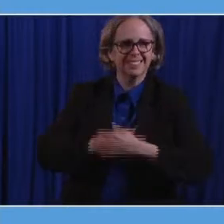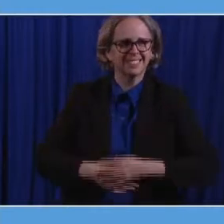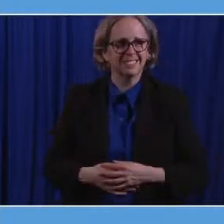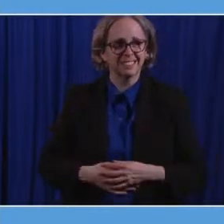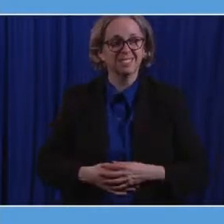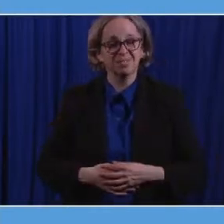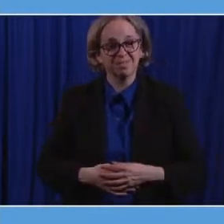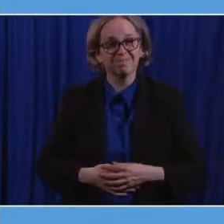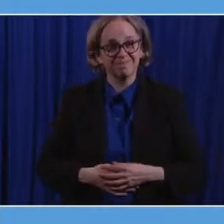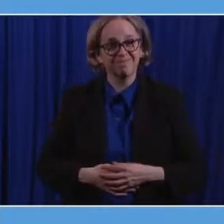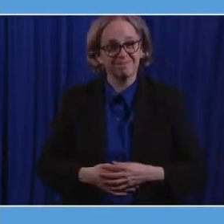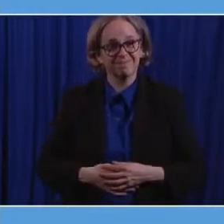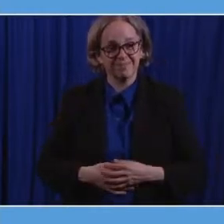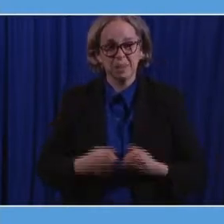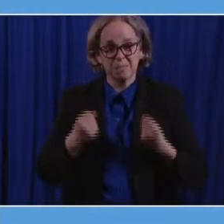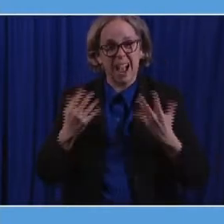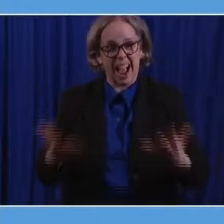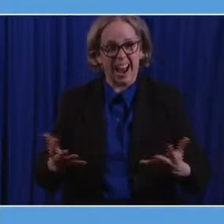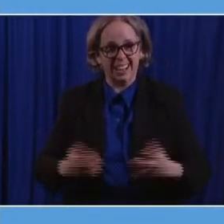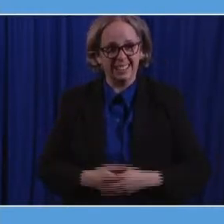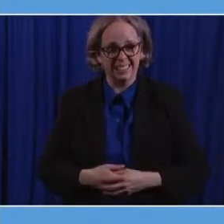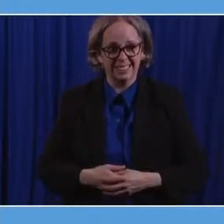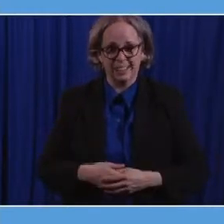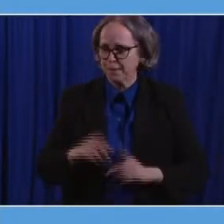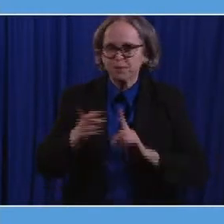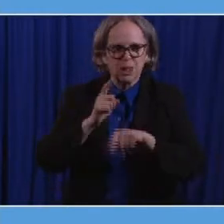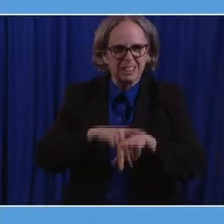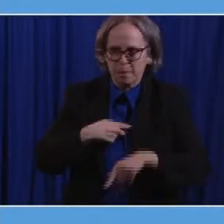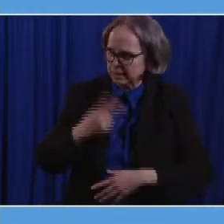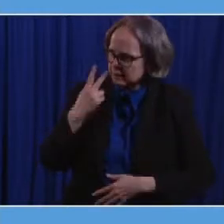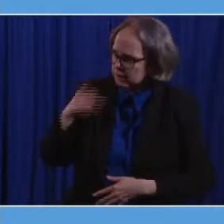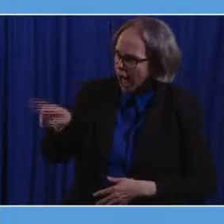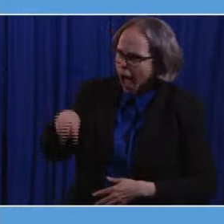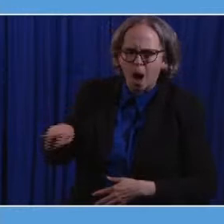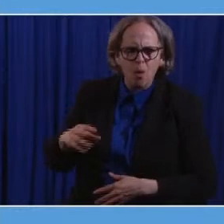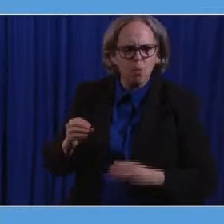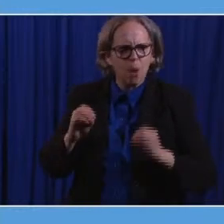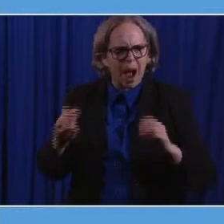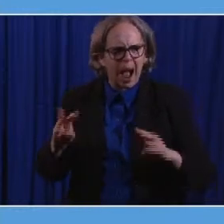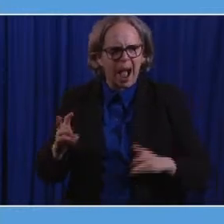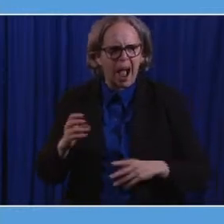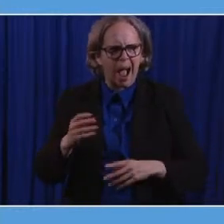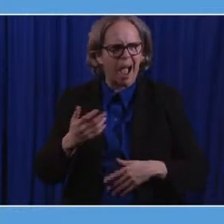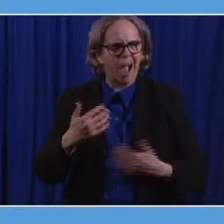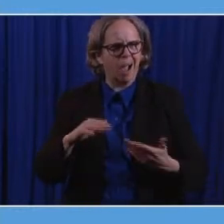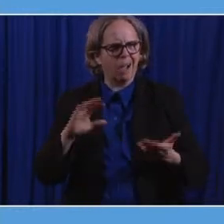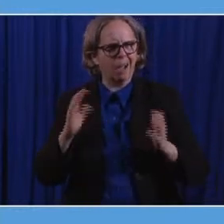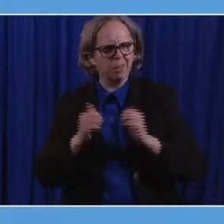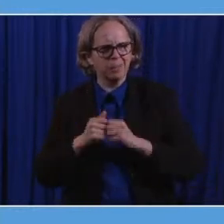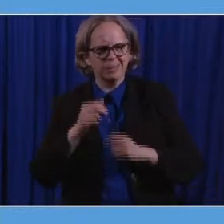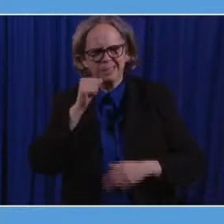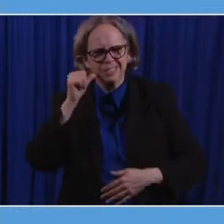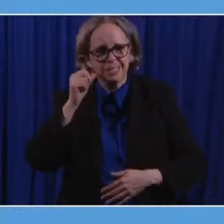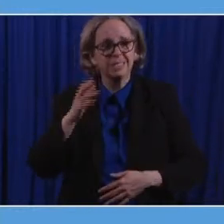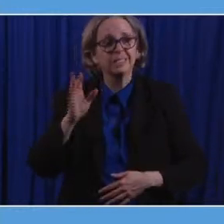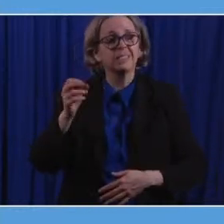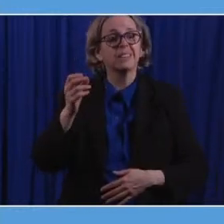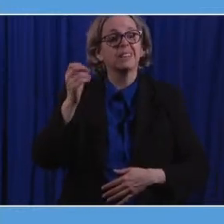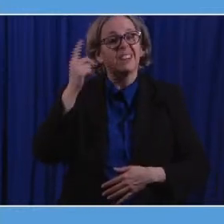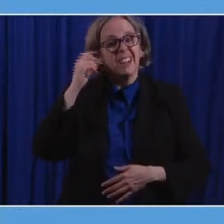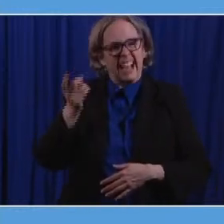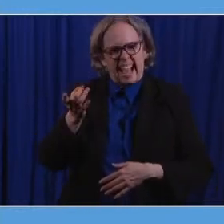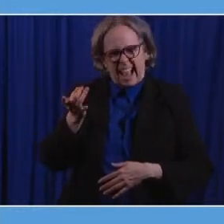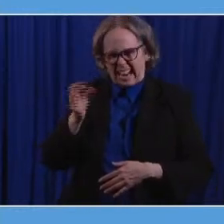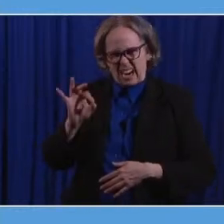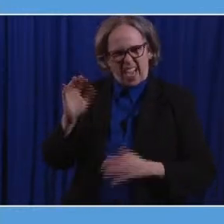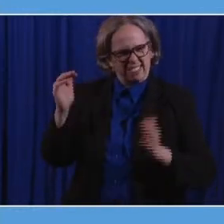just now seeing these for the first time, a very good number for yesterday, over 89,000 That's